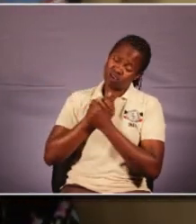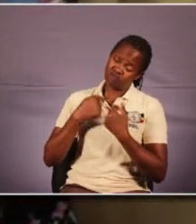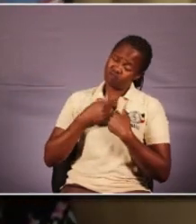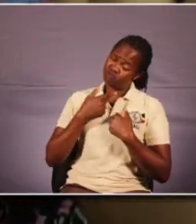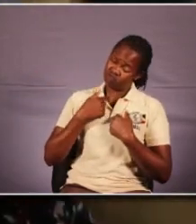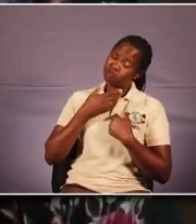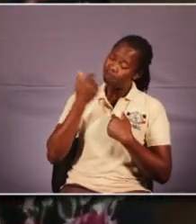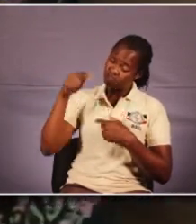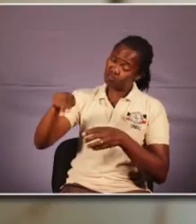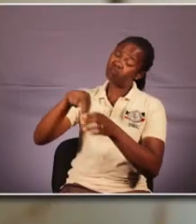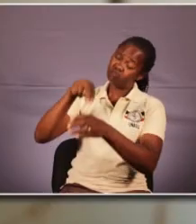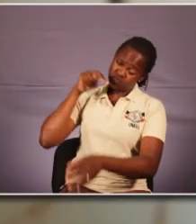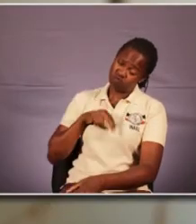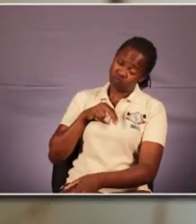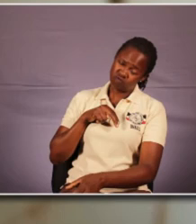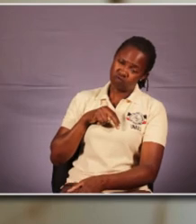quit.